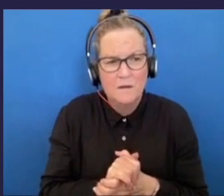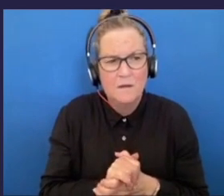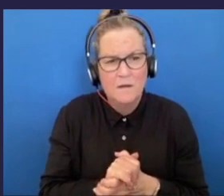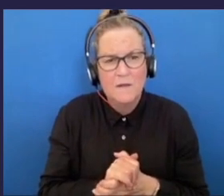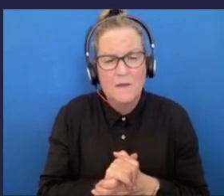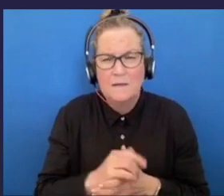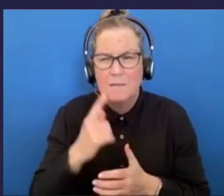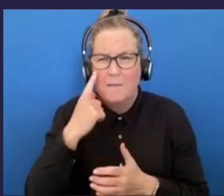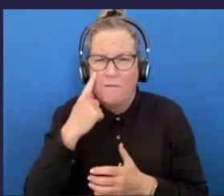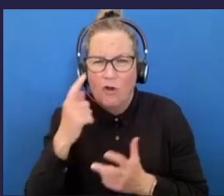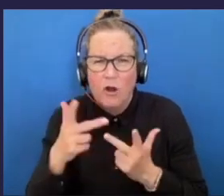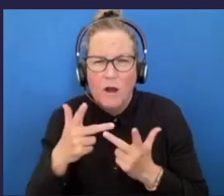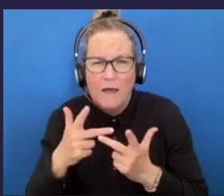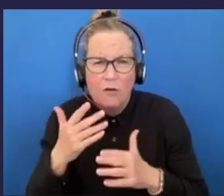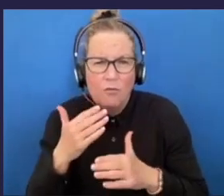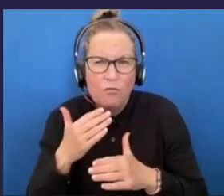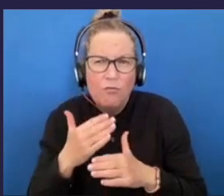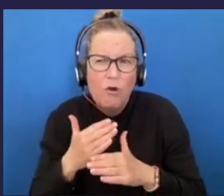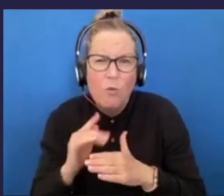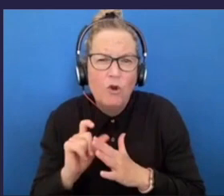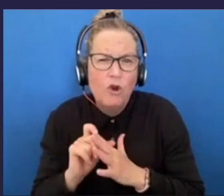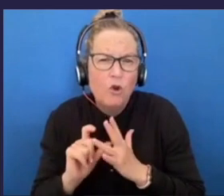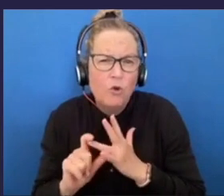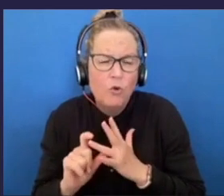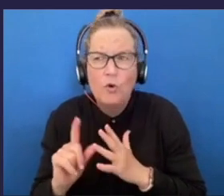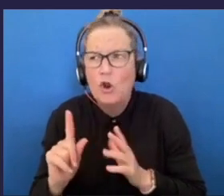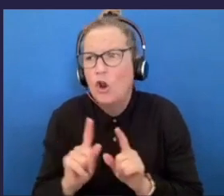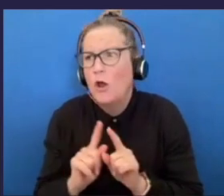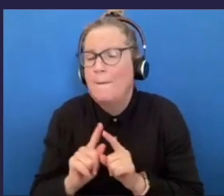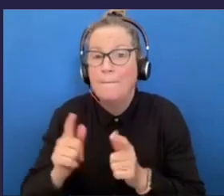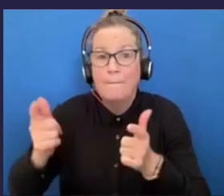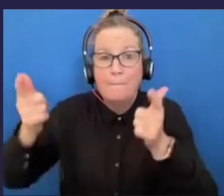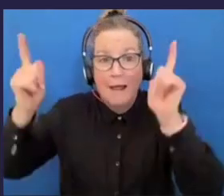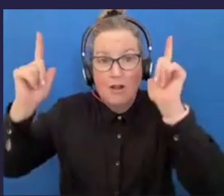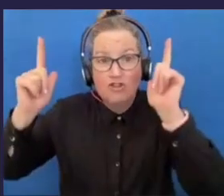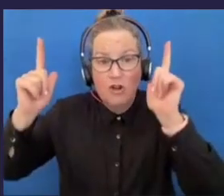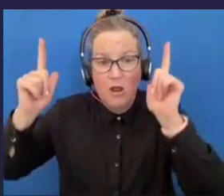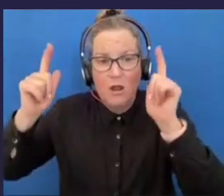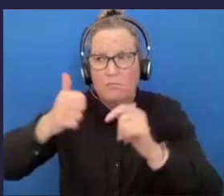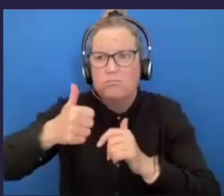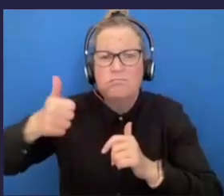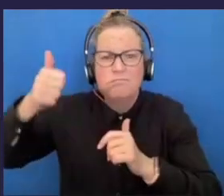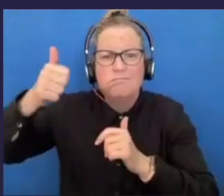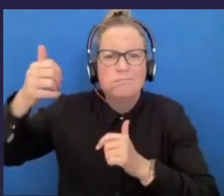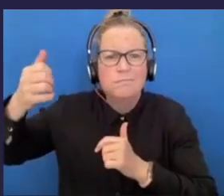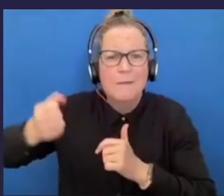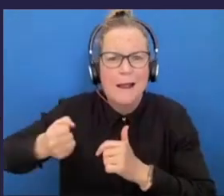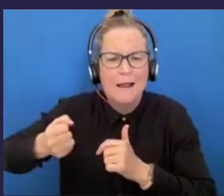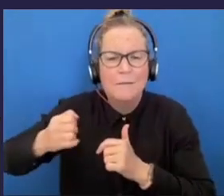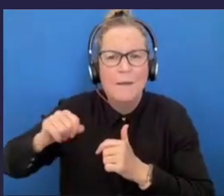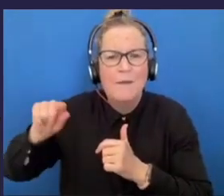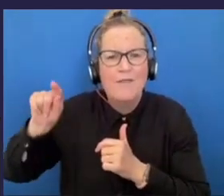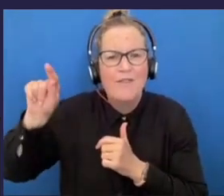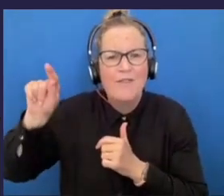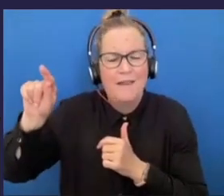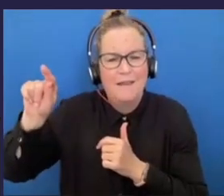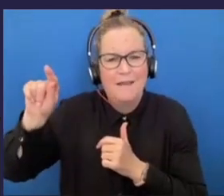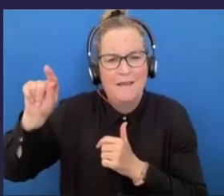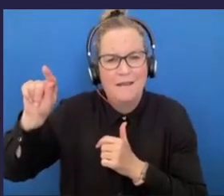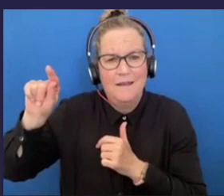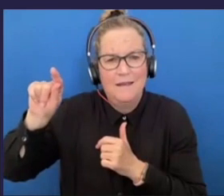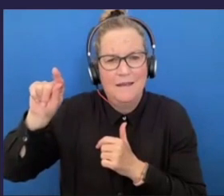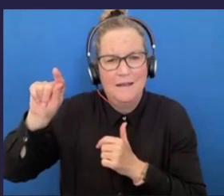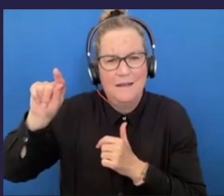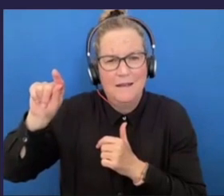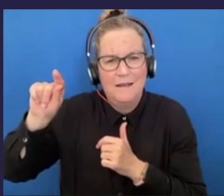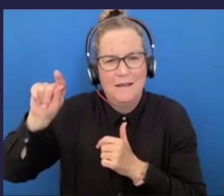workplace. So particularly a manager or someone who's sort of paid at a higher level, they may be doing